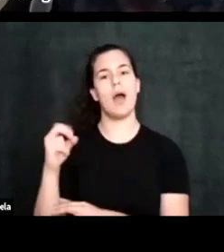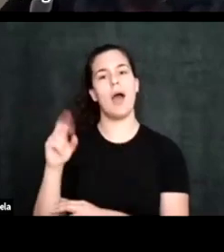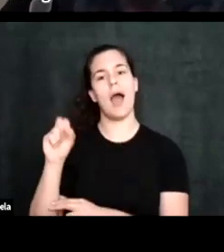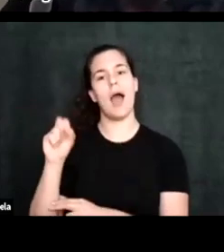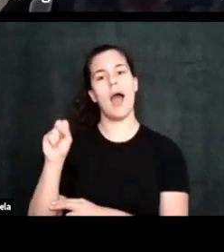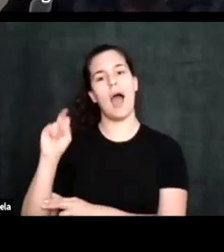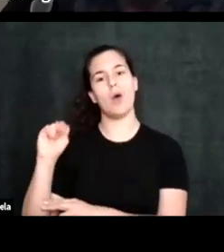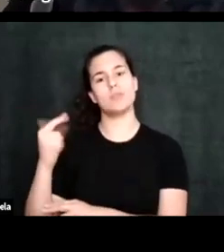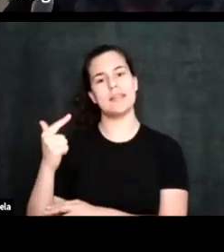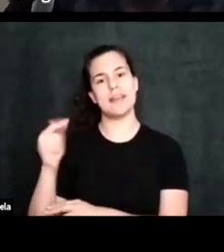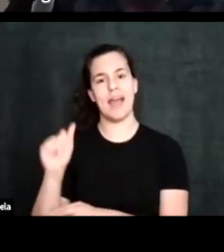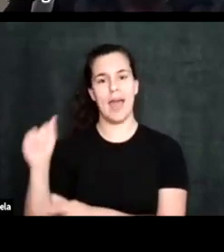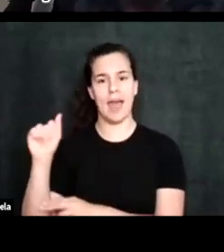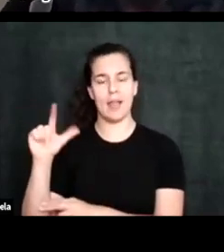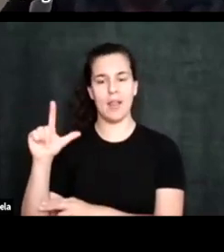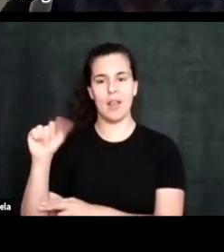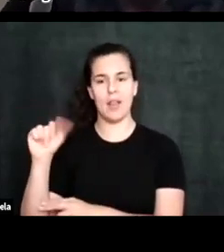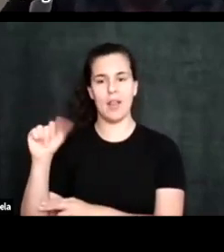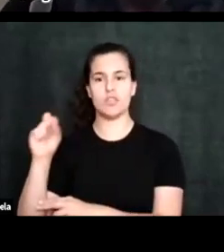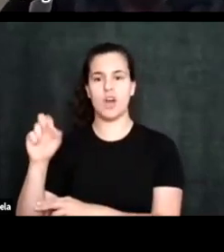or shoot us a phone call,